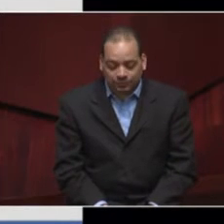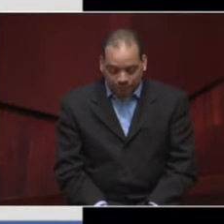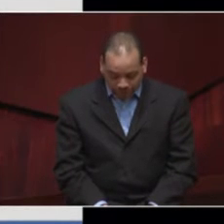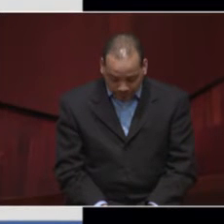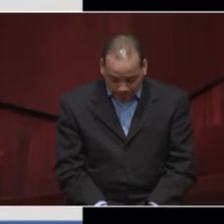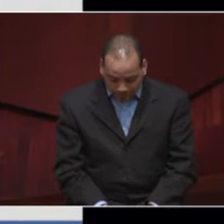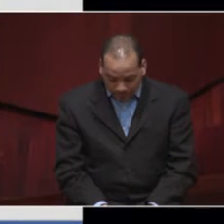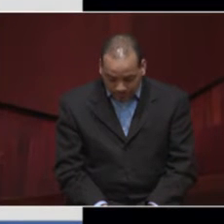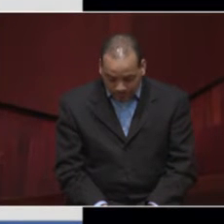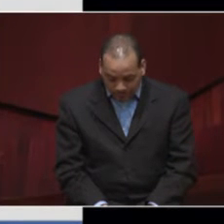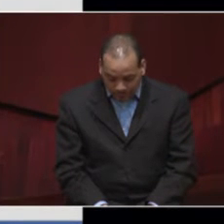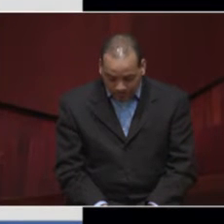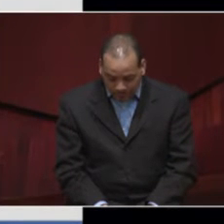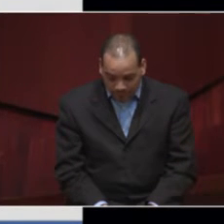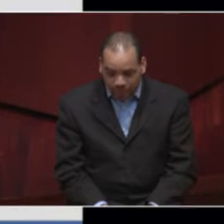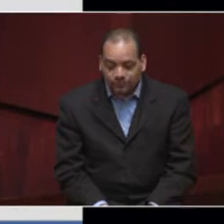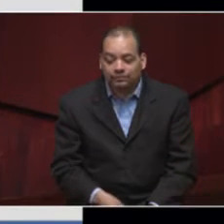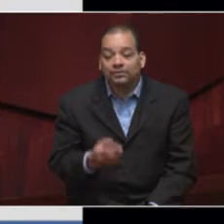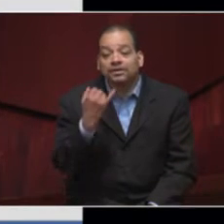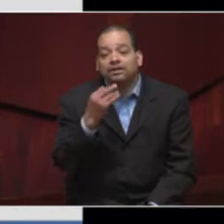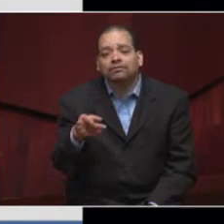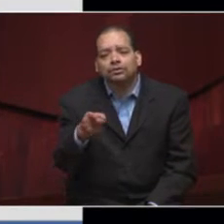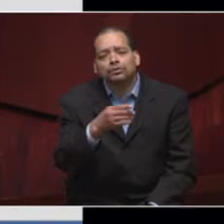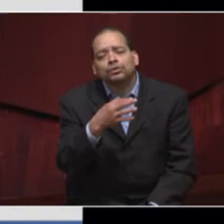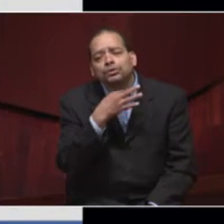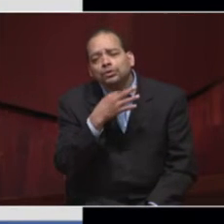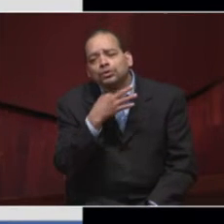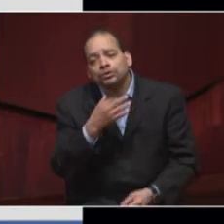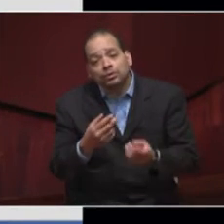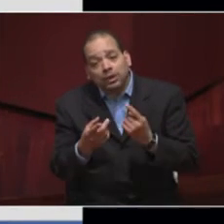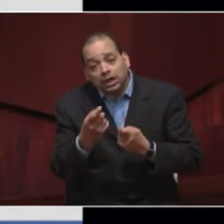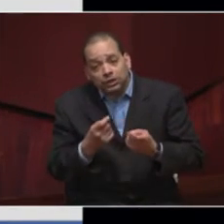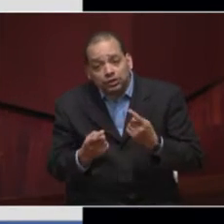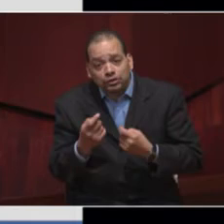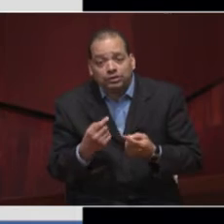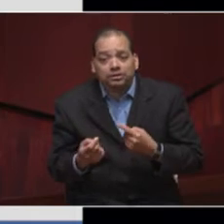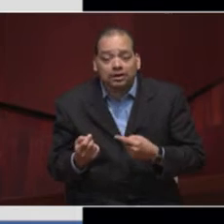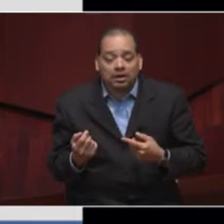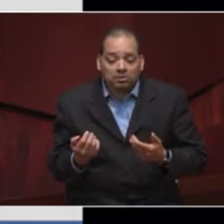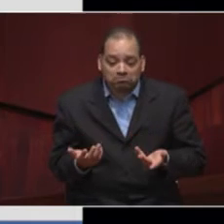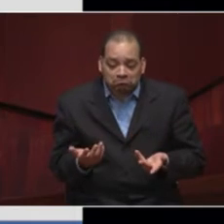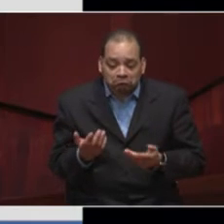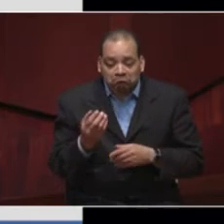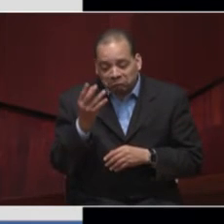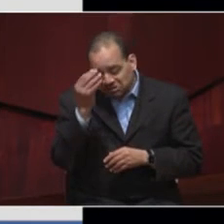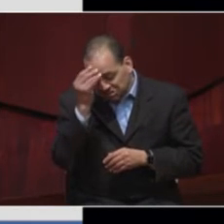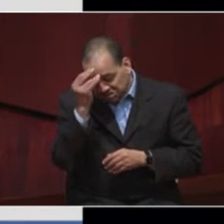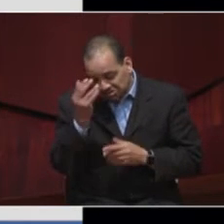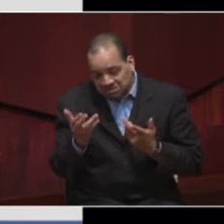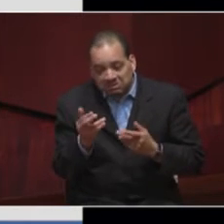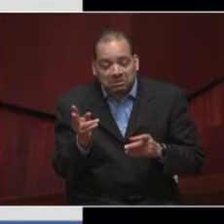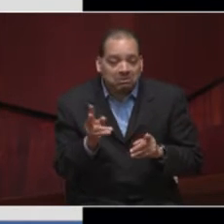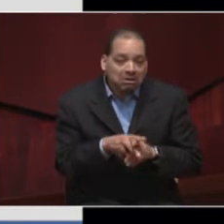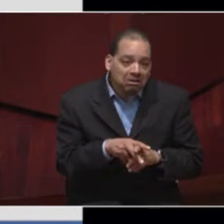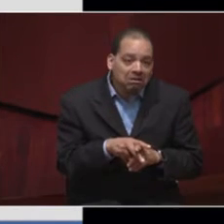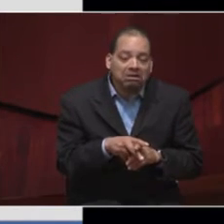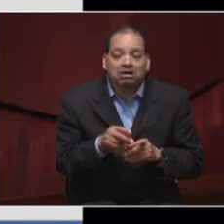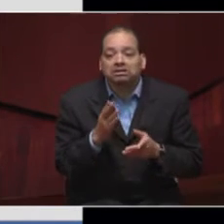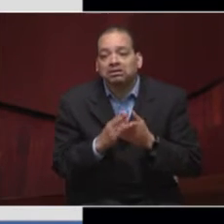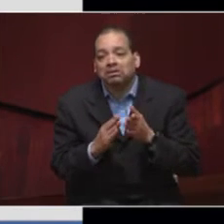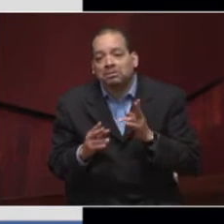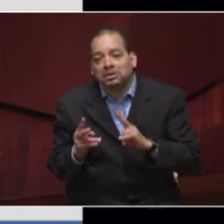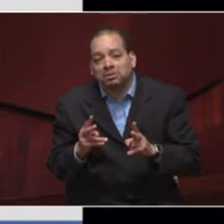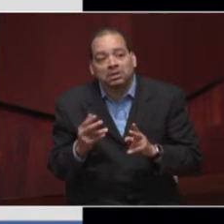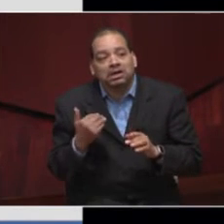And if you have any questions about this fly sheet as you go through it and look at it, if you're thinking about applying or you know positions in your